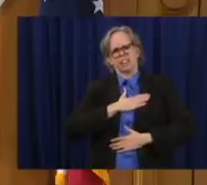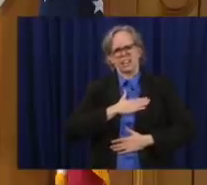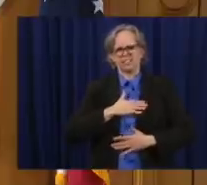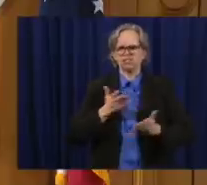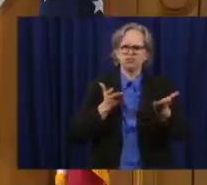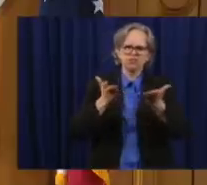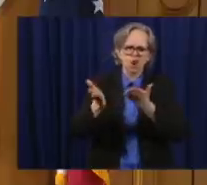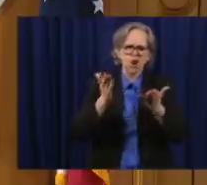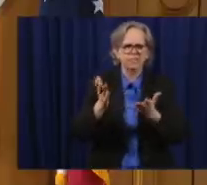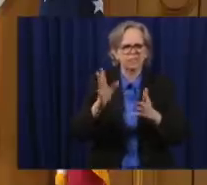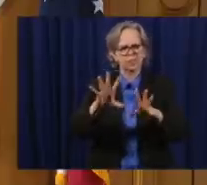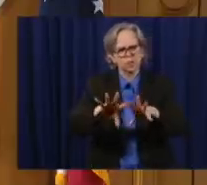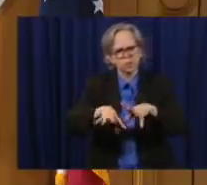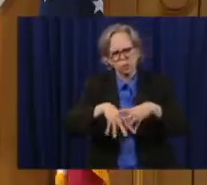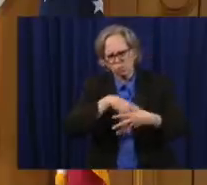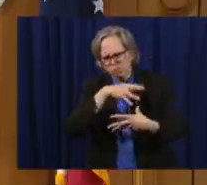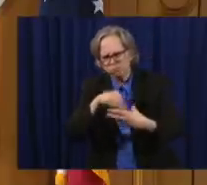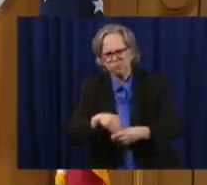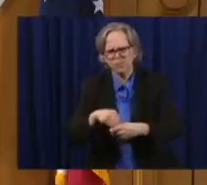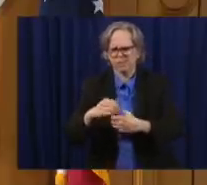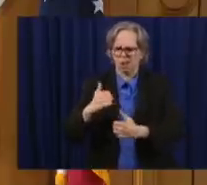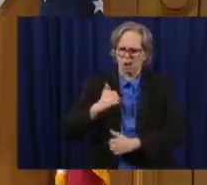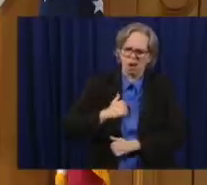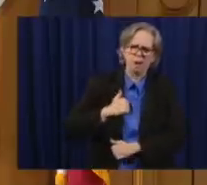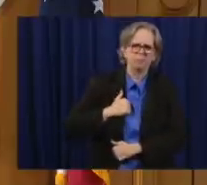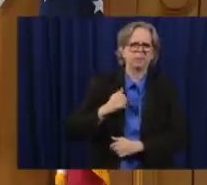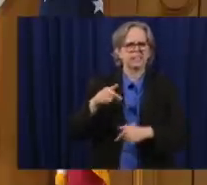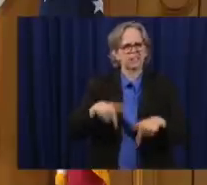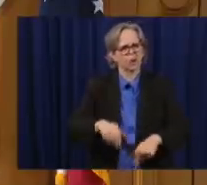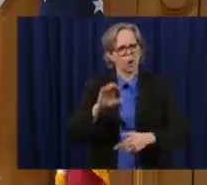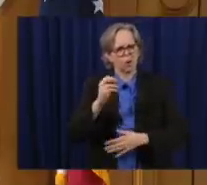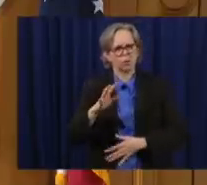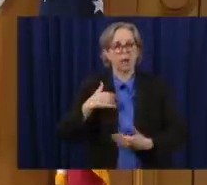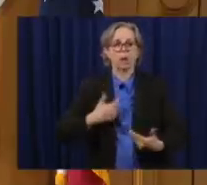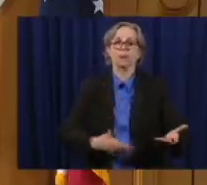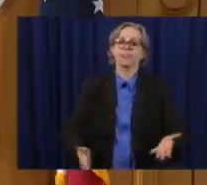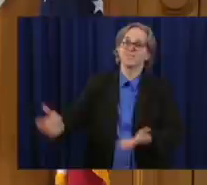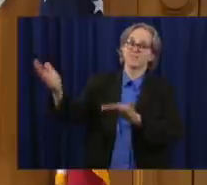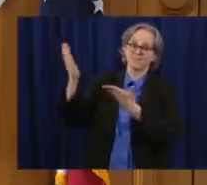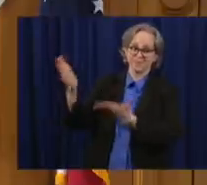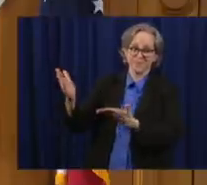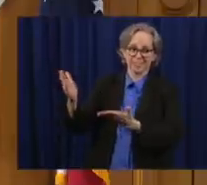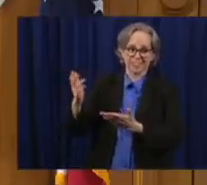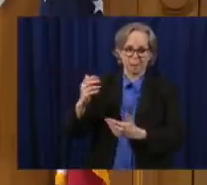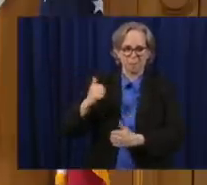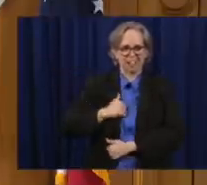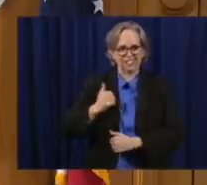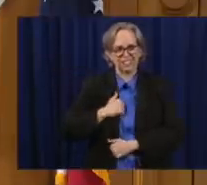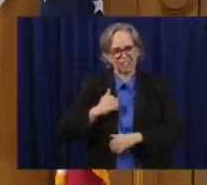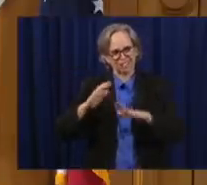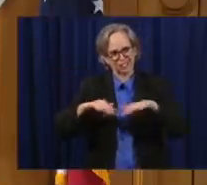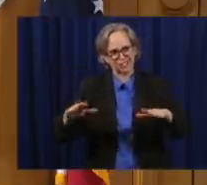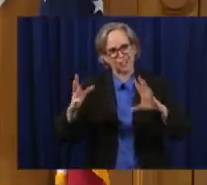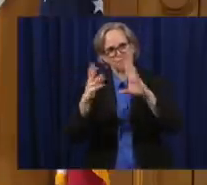part of our armed forces. Let's now take a look at some of Ohio's military children.